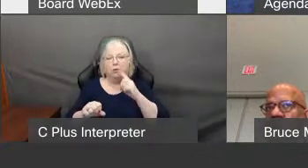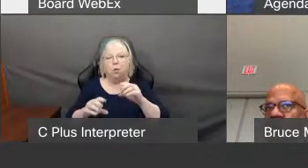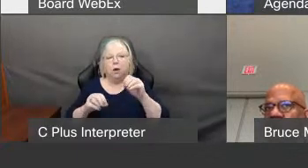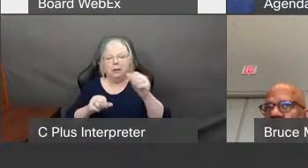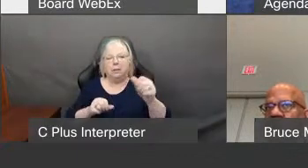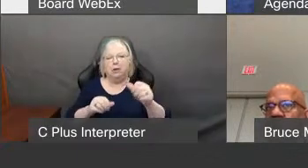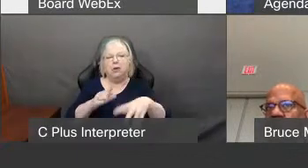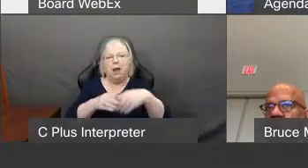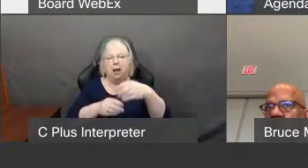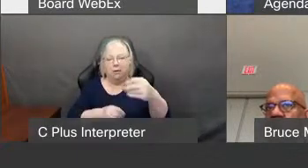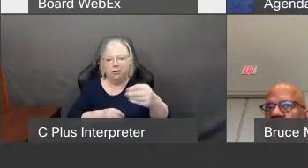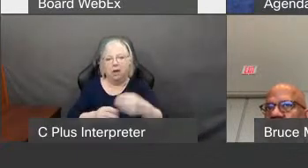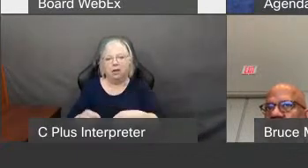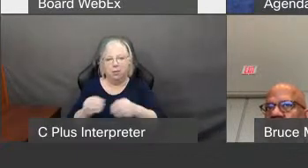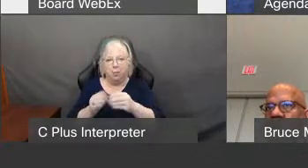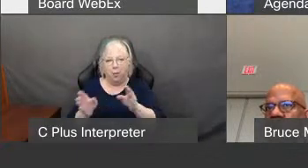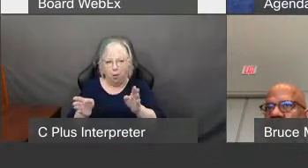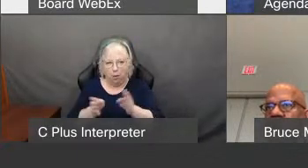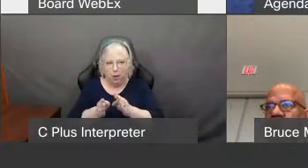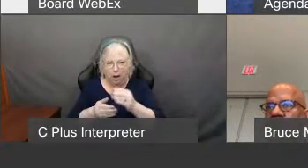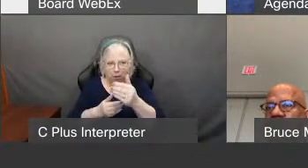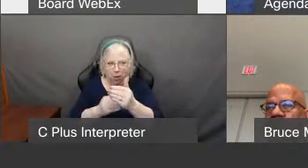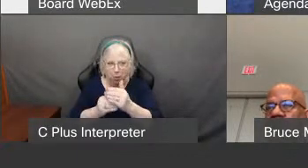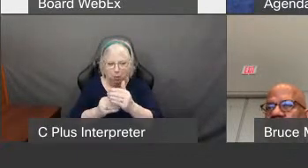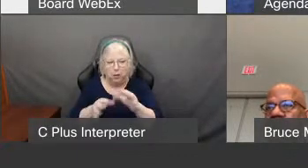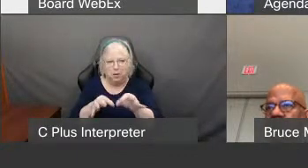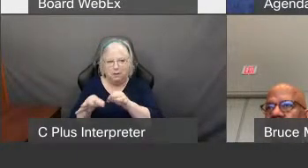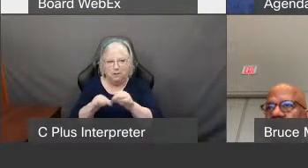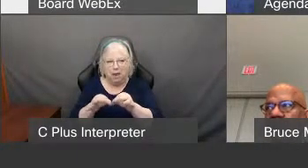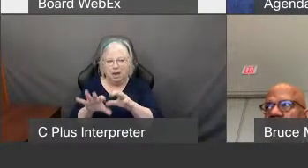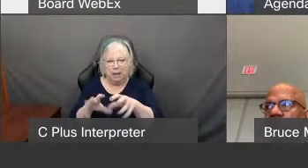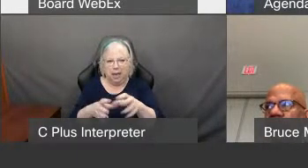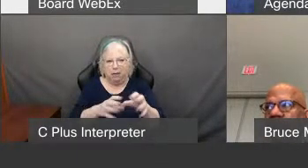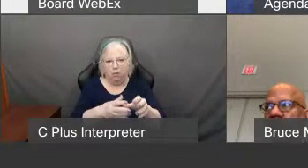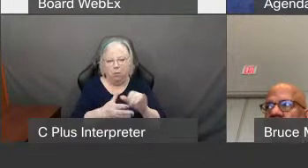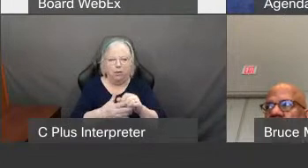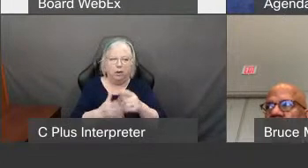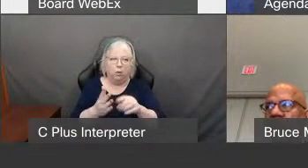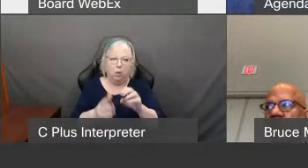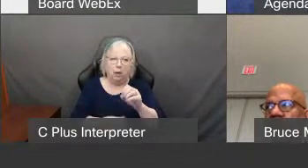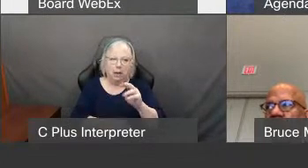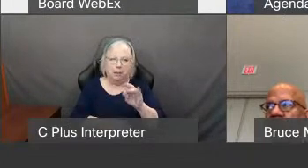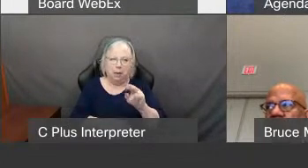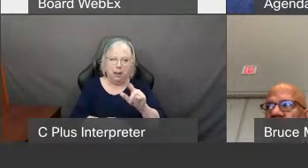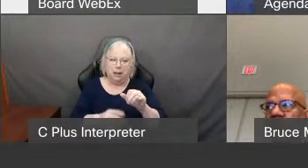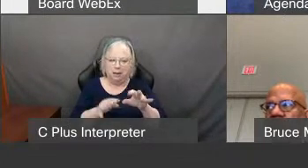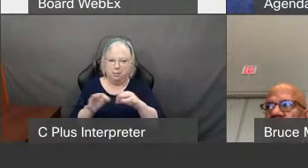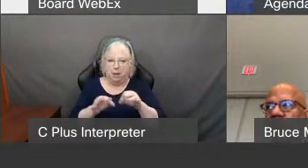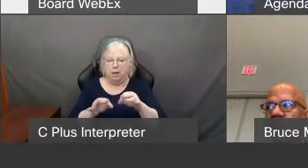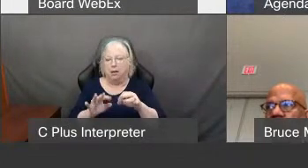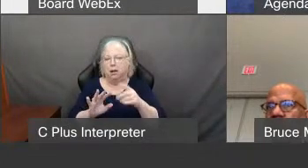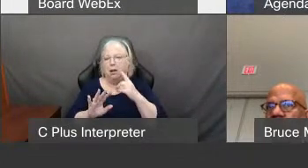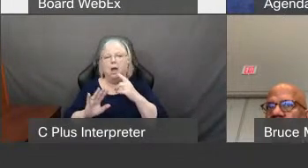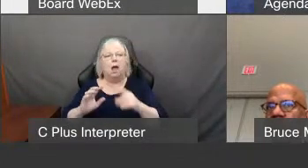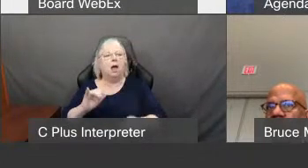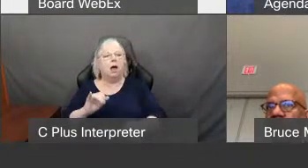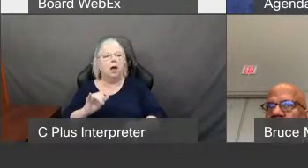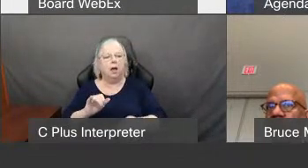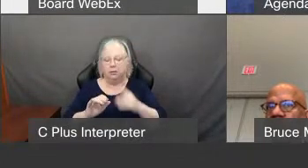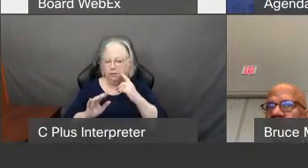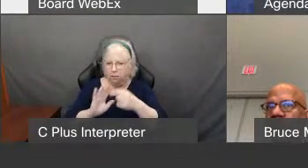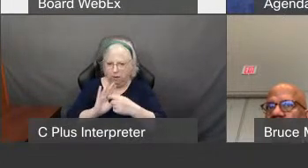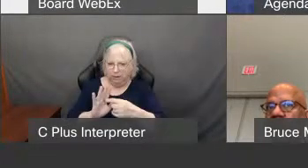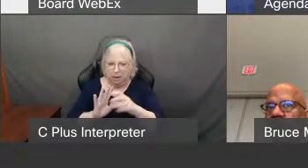outside those more narrow defined categories that Emily went through. Okay. So for example, infrastructure. Under